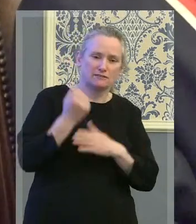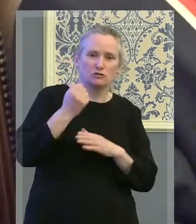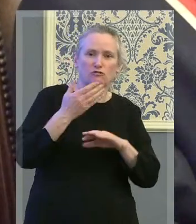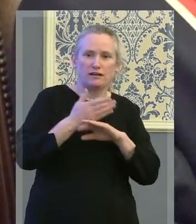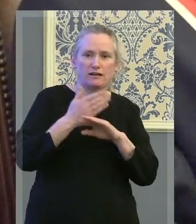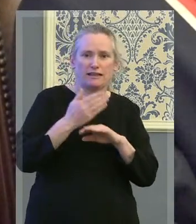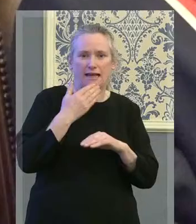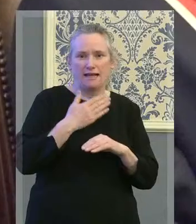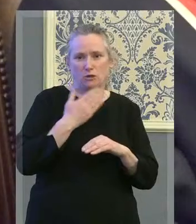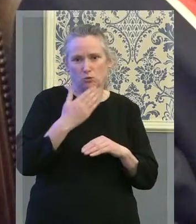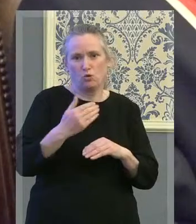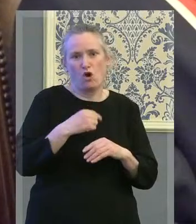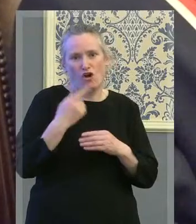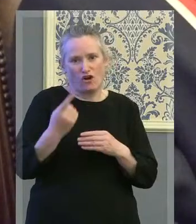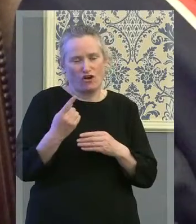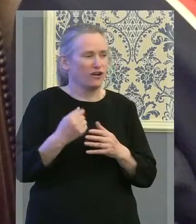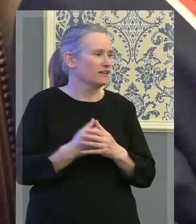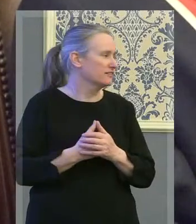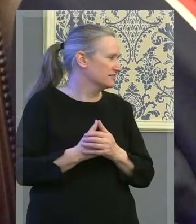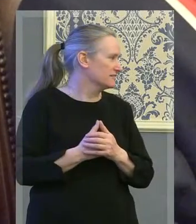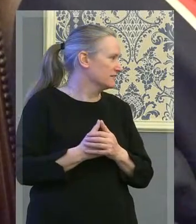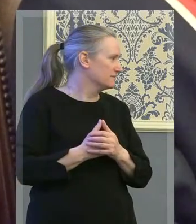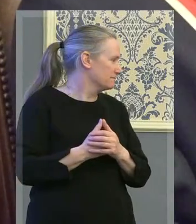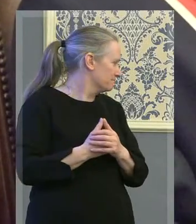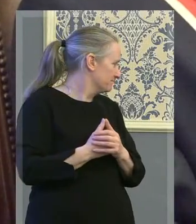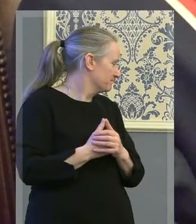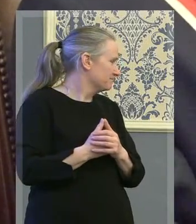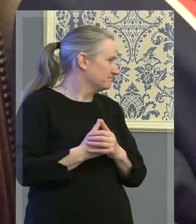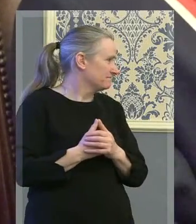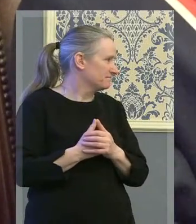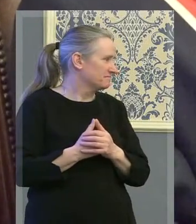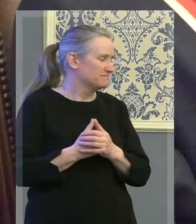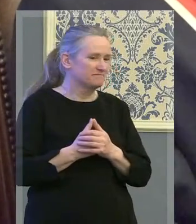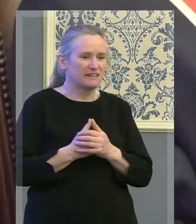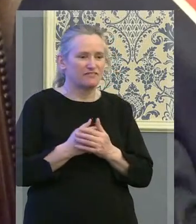to be part of this, would have really been very special.